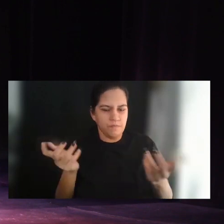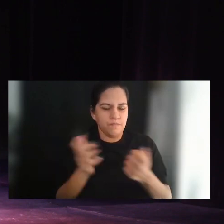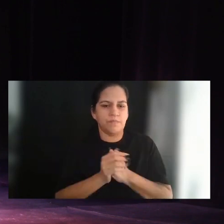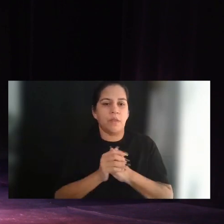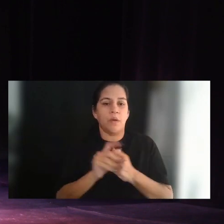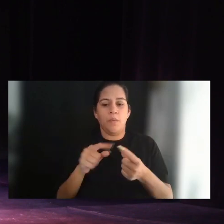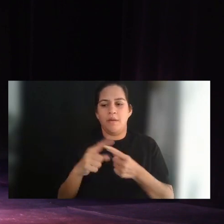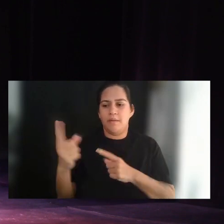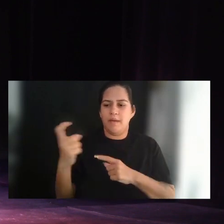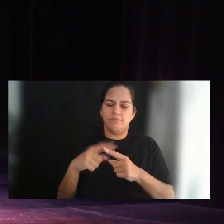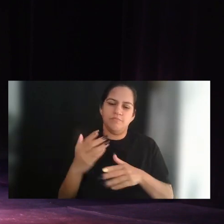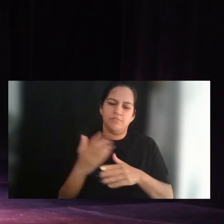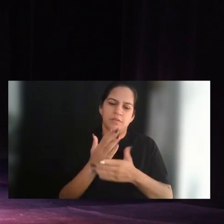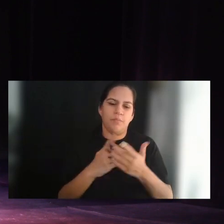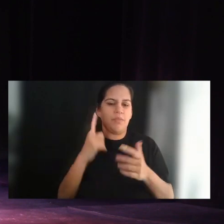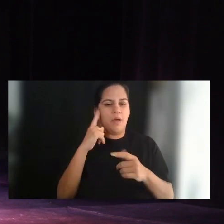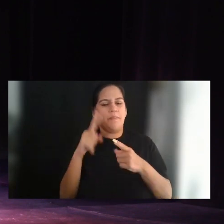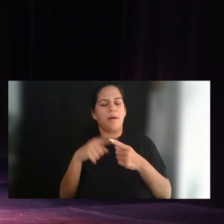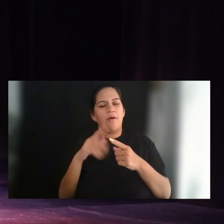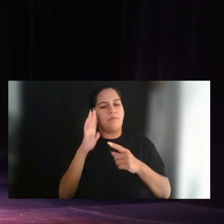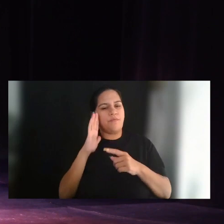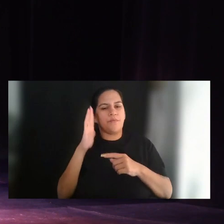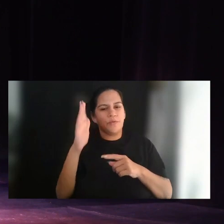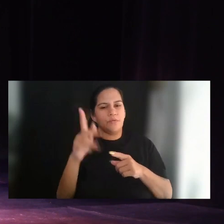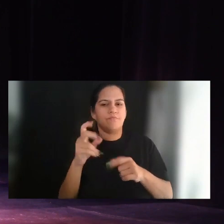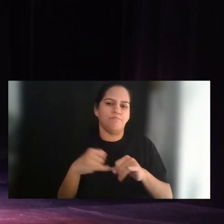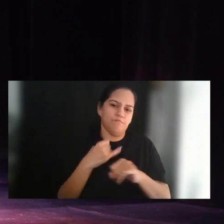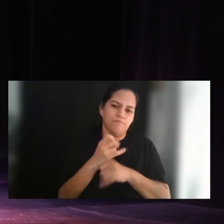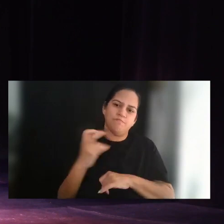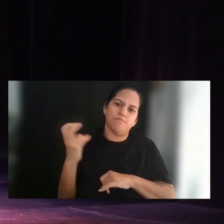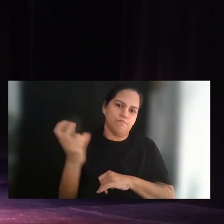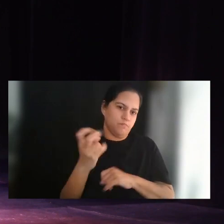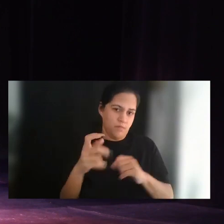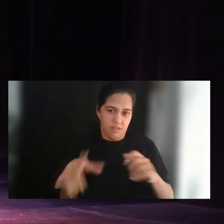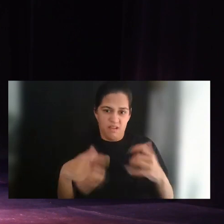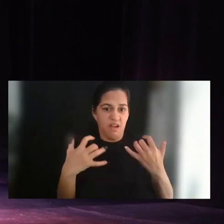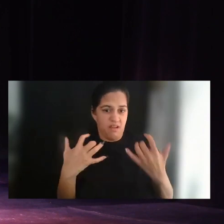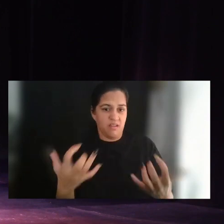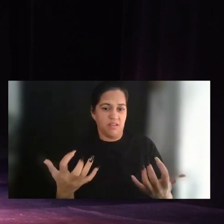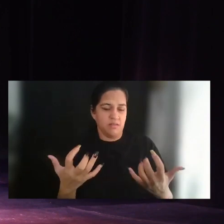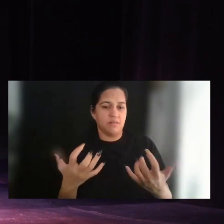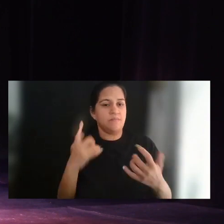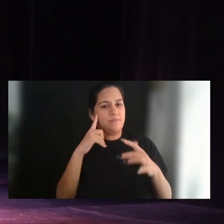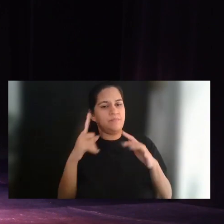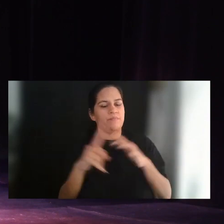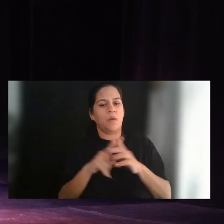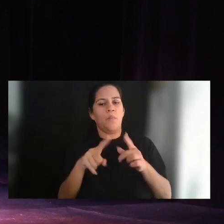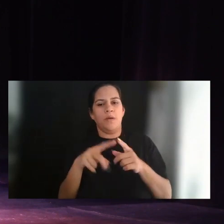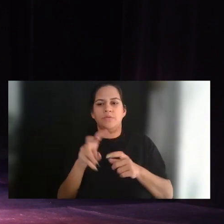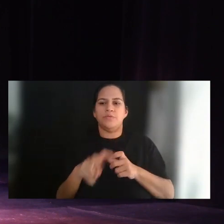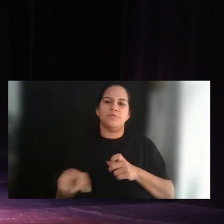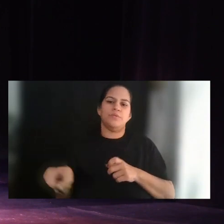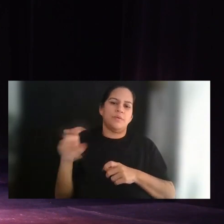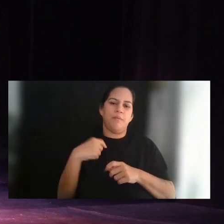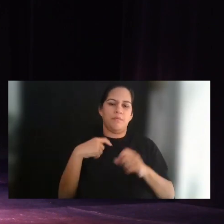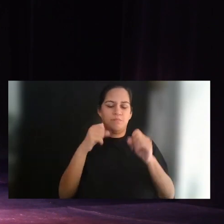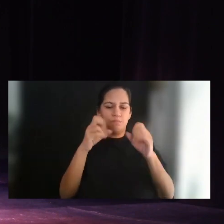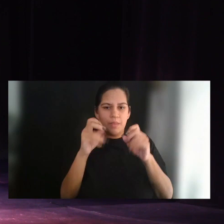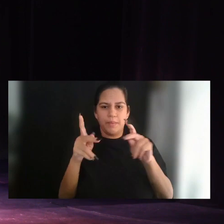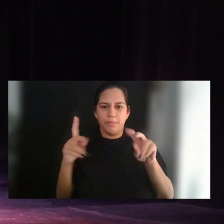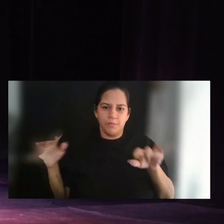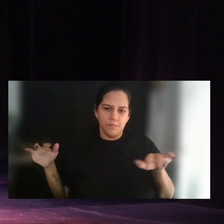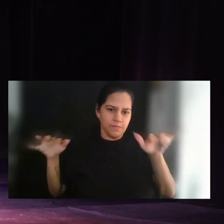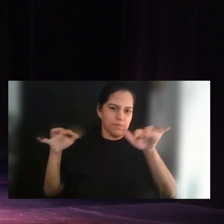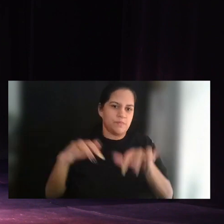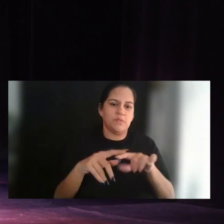of international touring, my first thought was the audience. When touring, I'm always surprised that people come to the theater. And